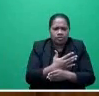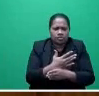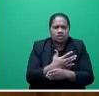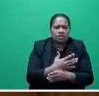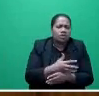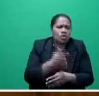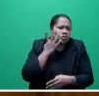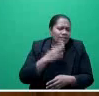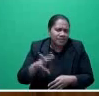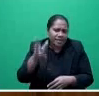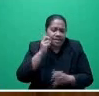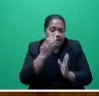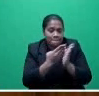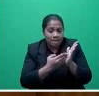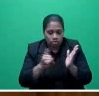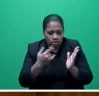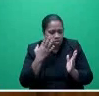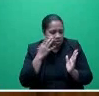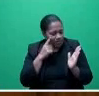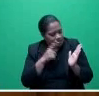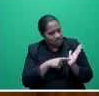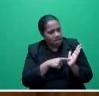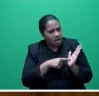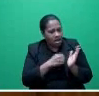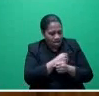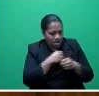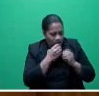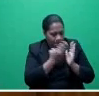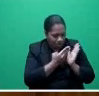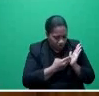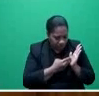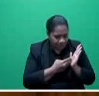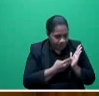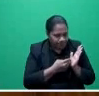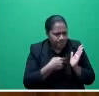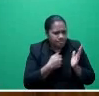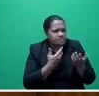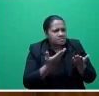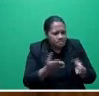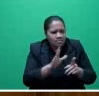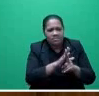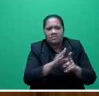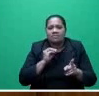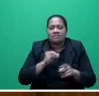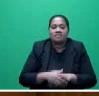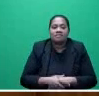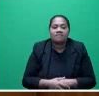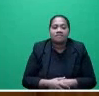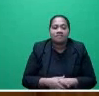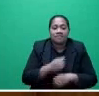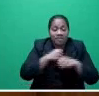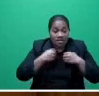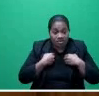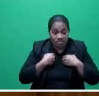they hear a budget or see our budget. I will give a typical example. Our